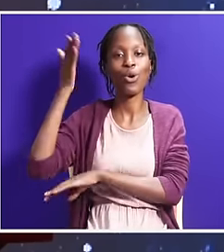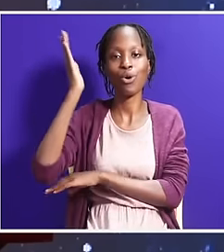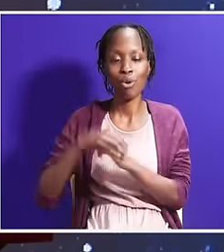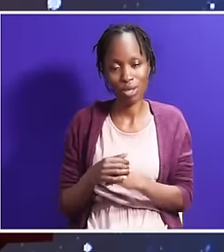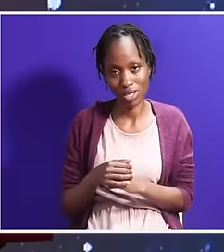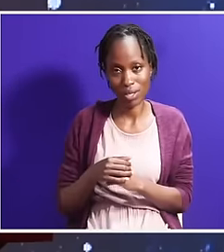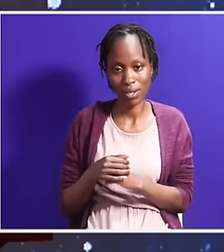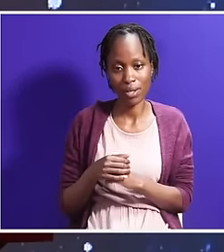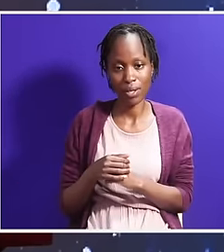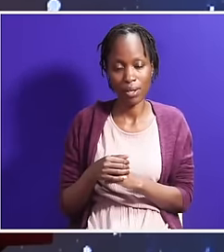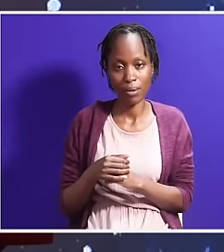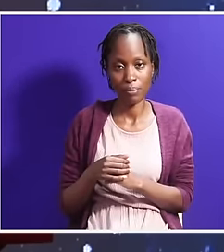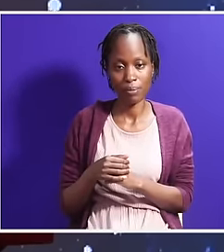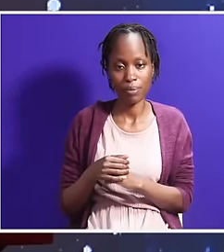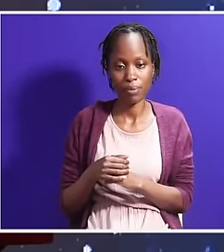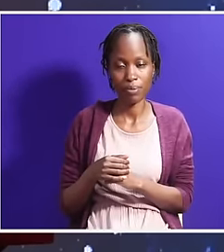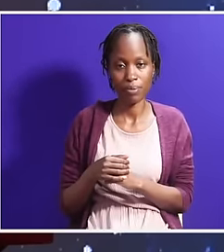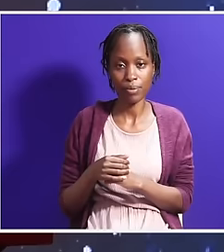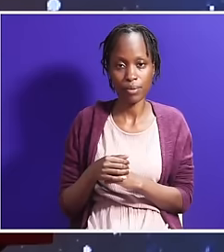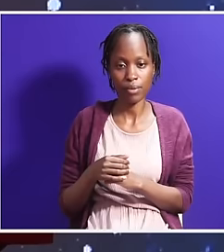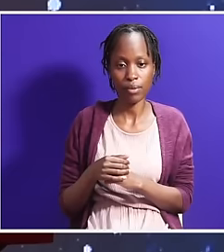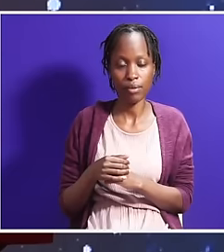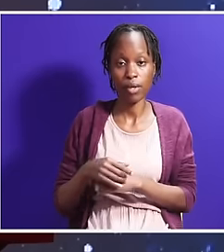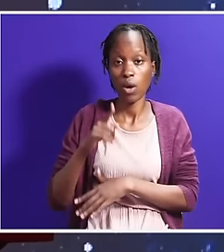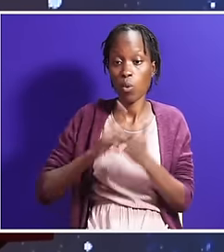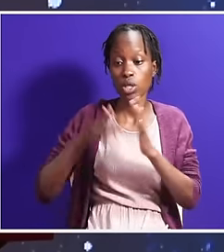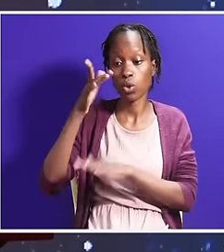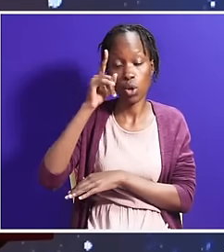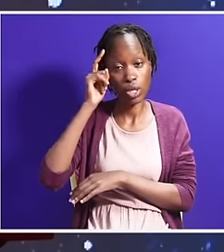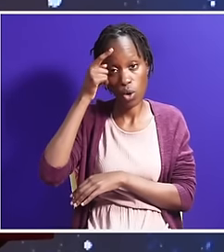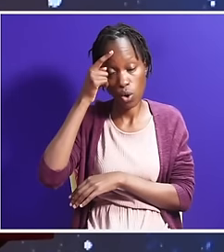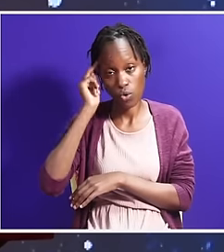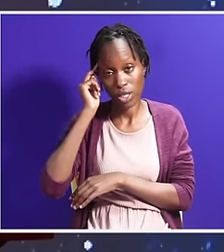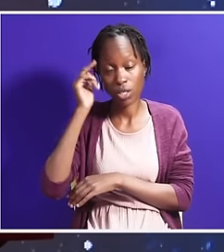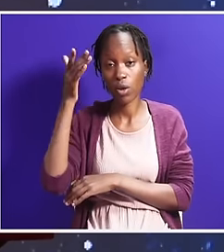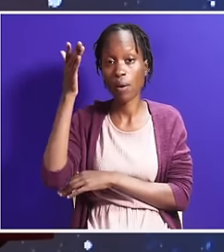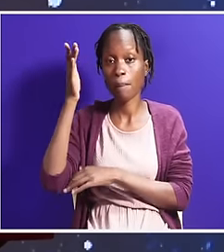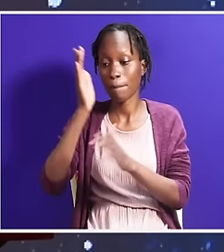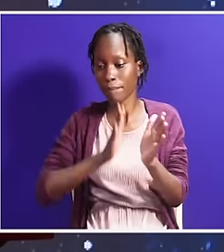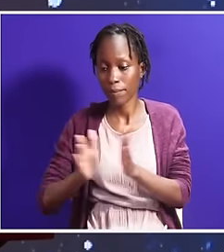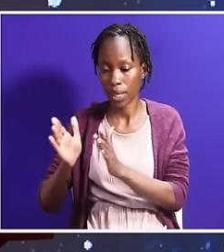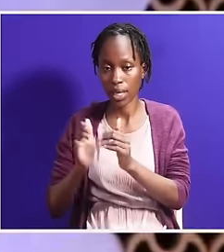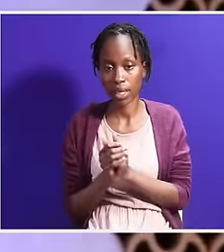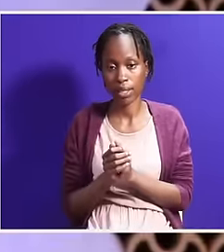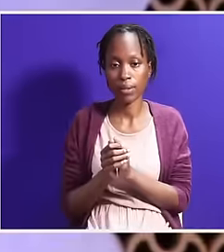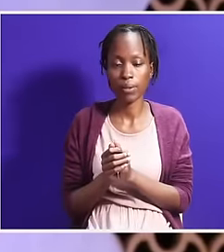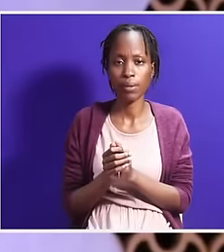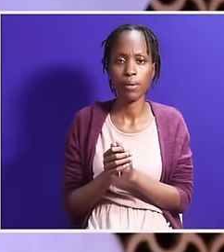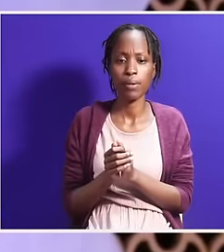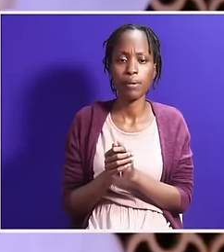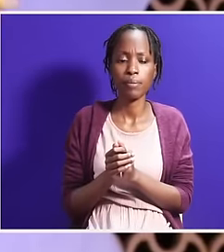And Plan A was the plan because God had said, the lie of the garden. Did God really